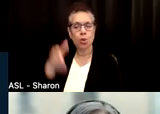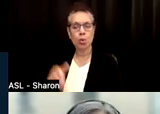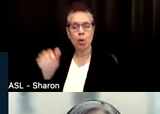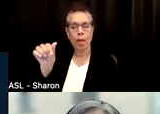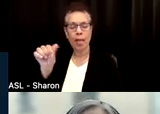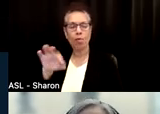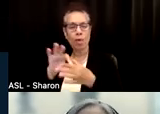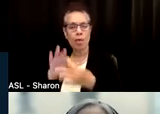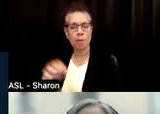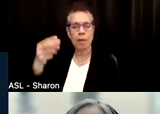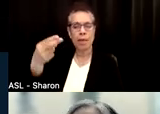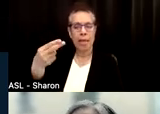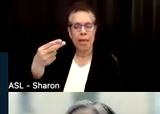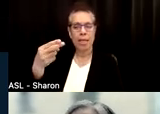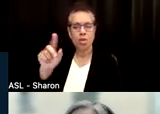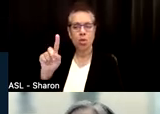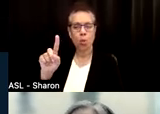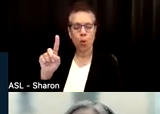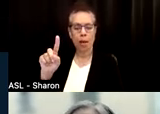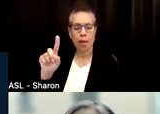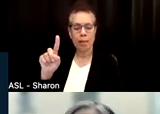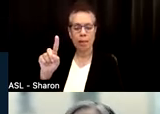about an H-1B visa.